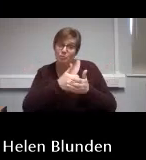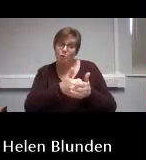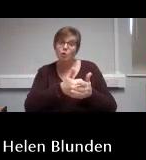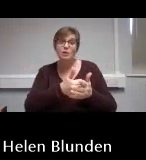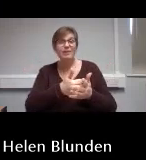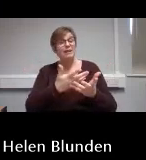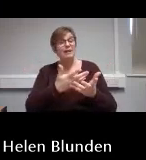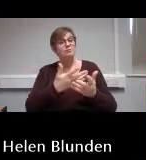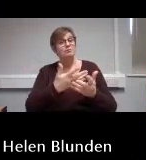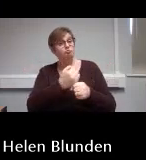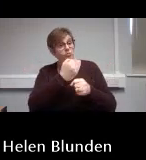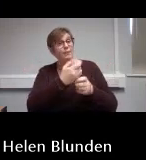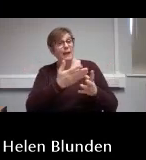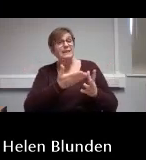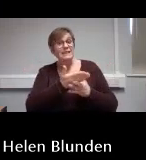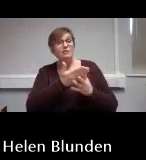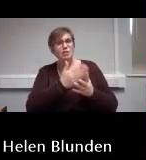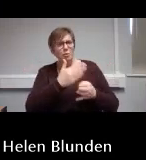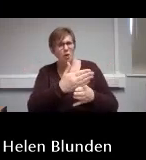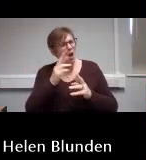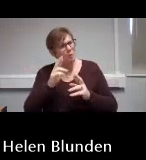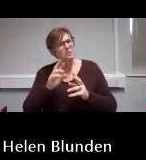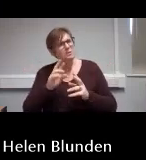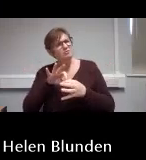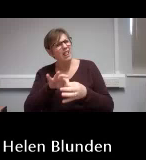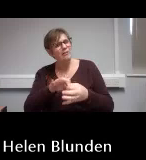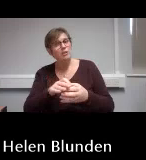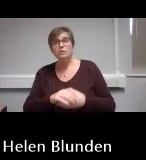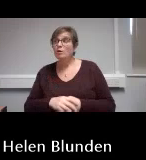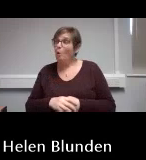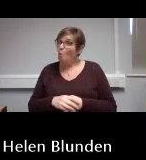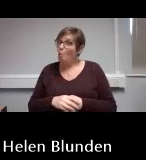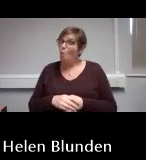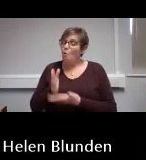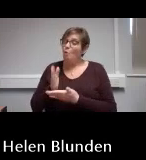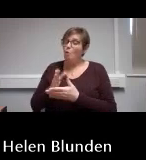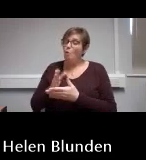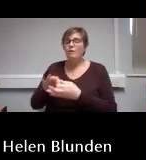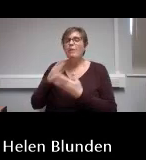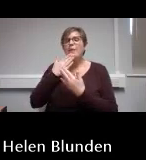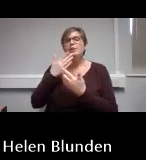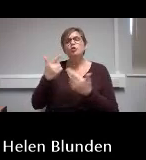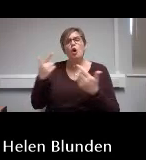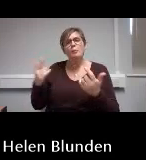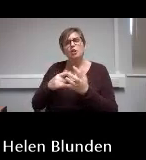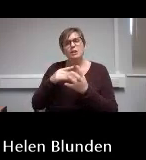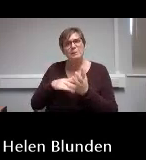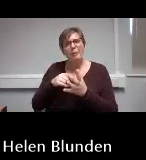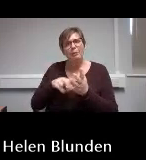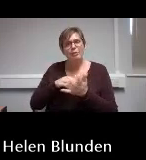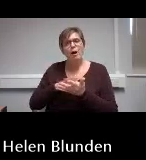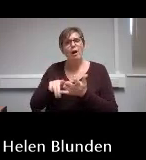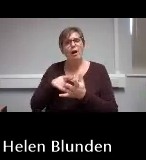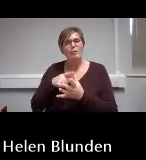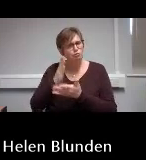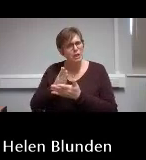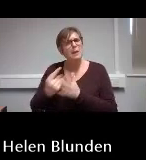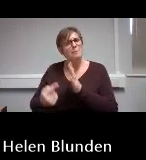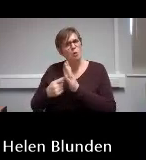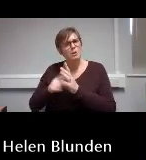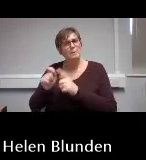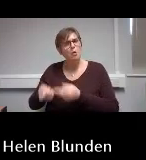work. I hope that was relevant. Very, very relevant. Thank you ever so much, Samantha. That's really, really important point that you've brought up,